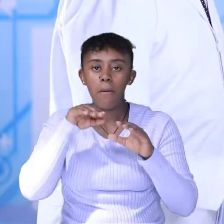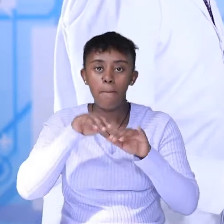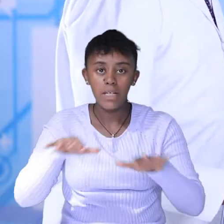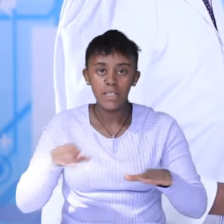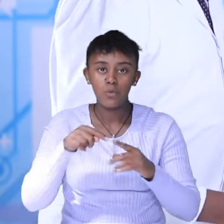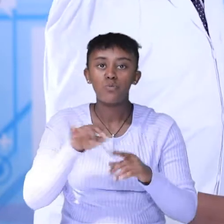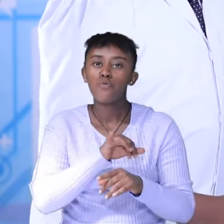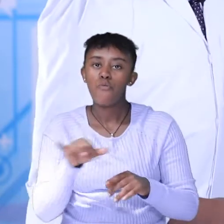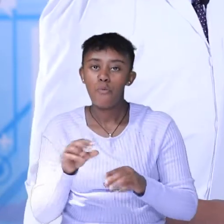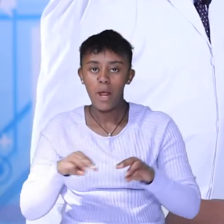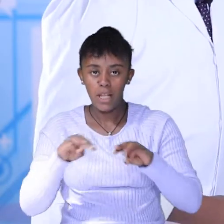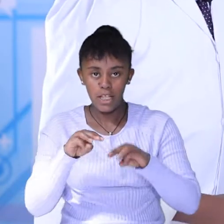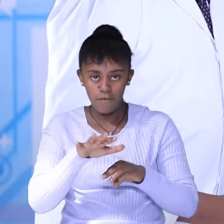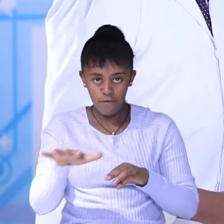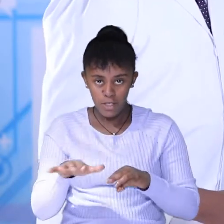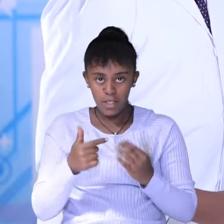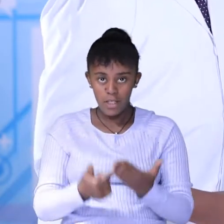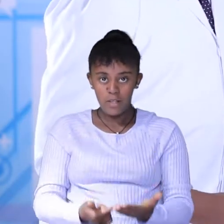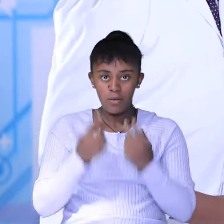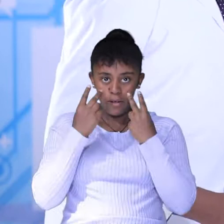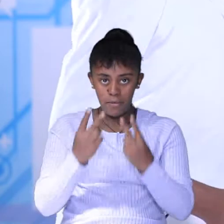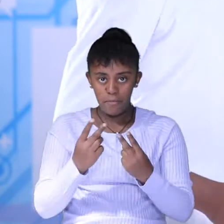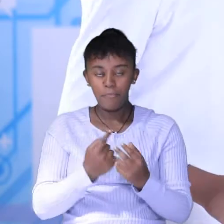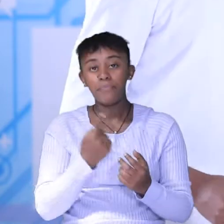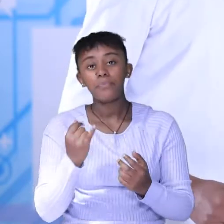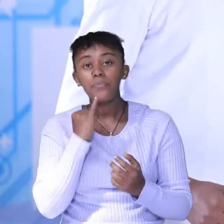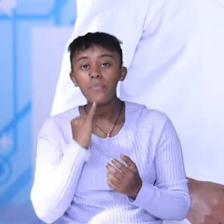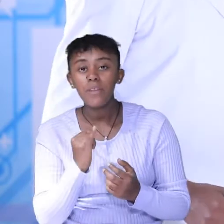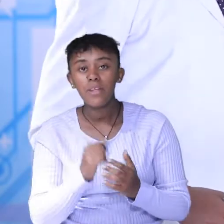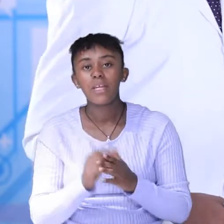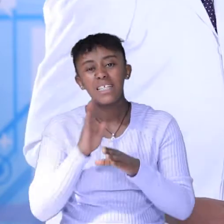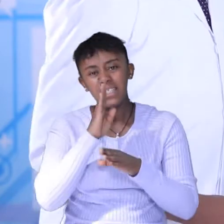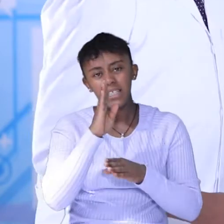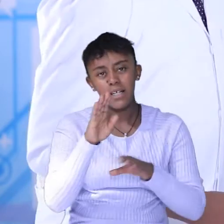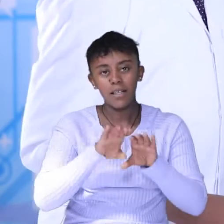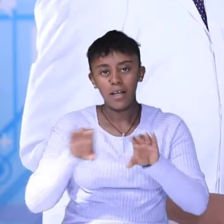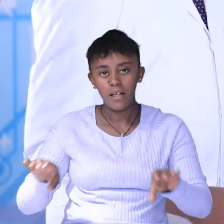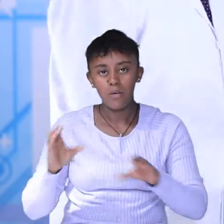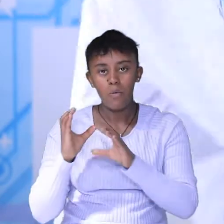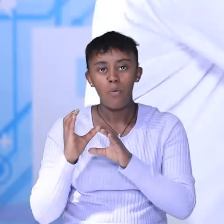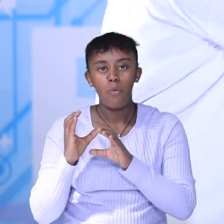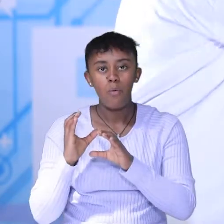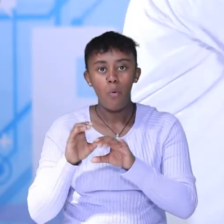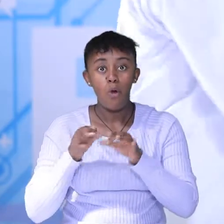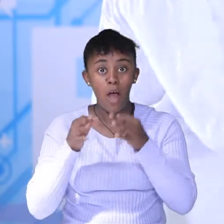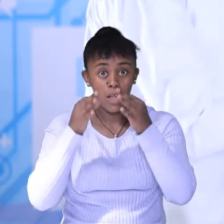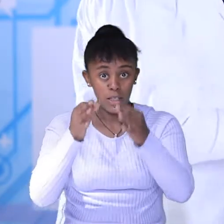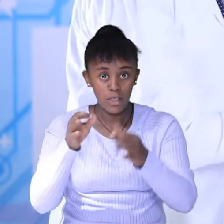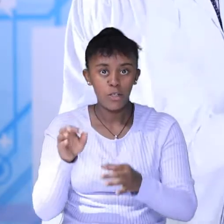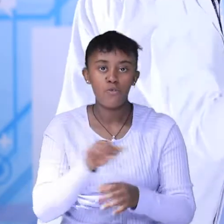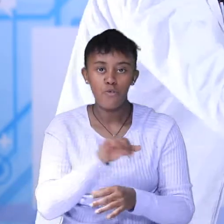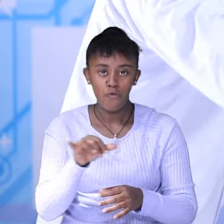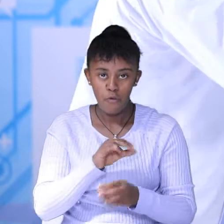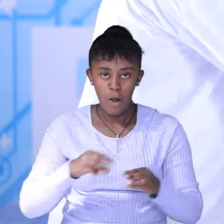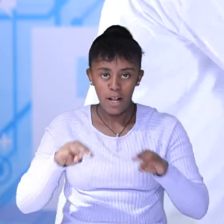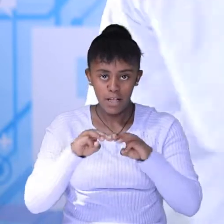uniform magnetic field. As you see here, there is a straight current carrying conductor and it is immersed into a uniform magnetic field